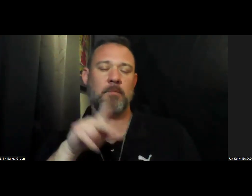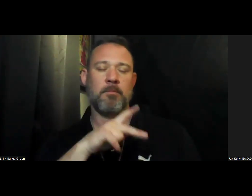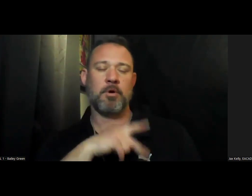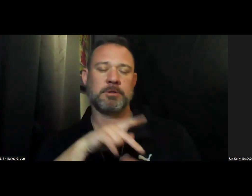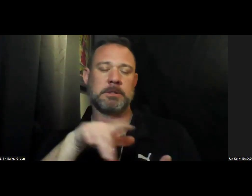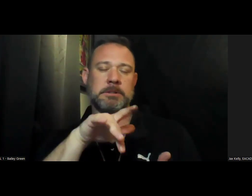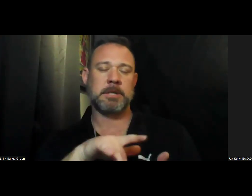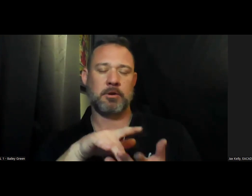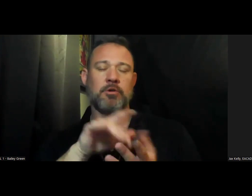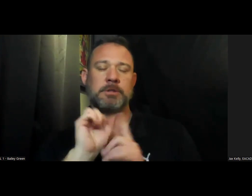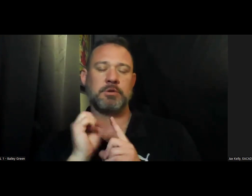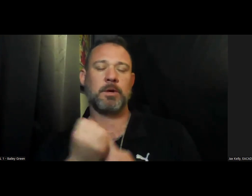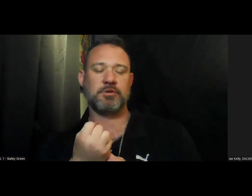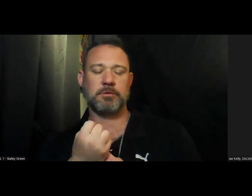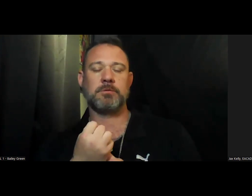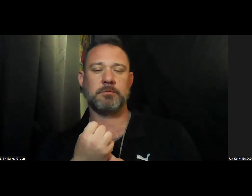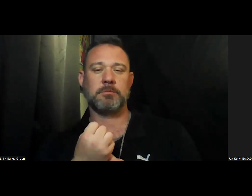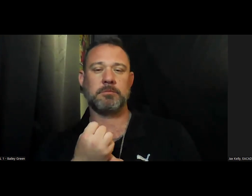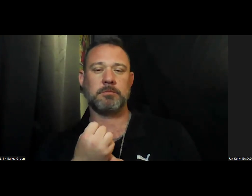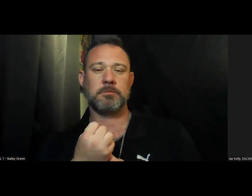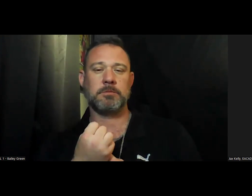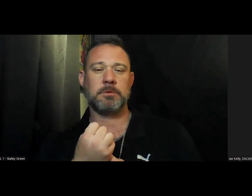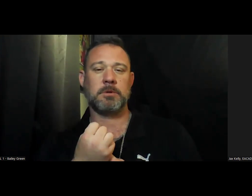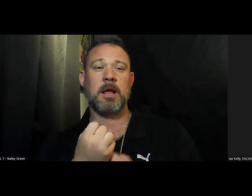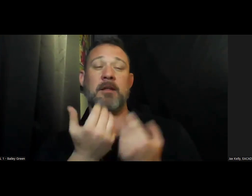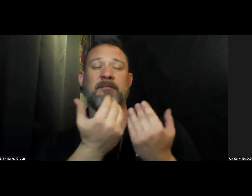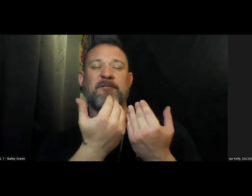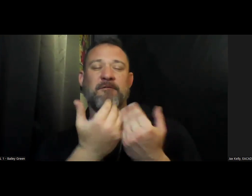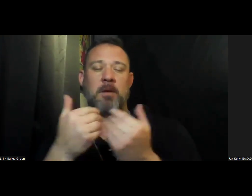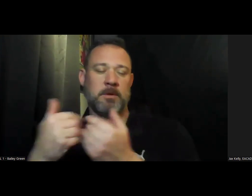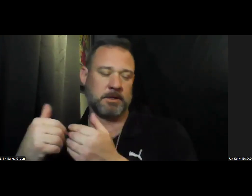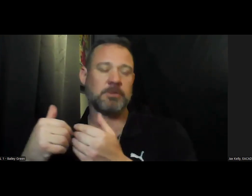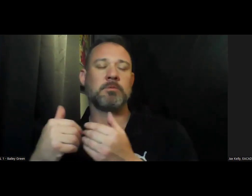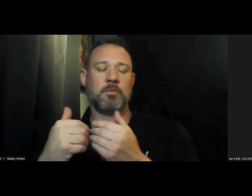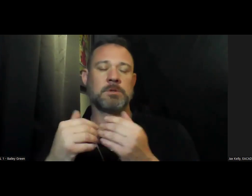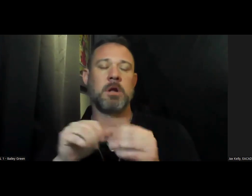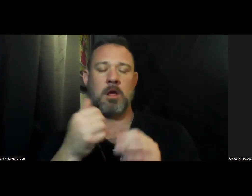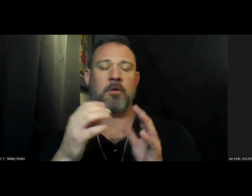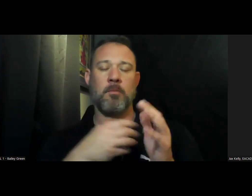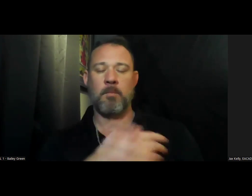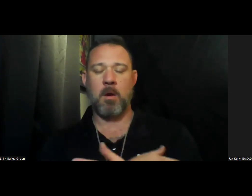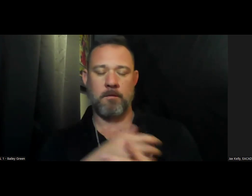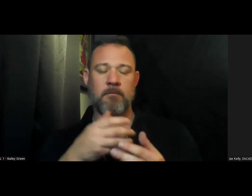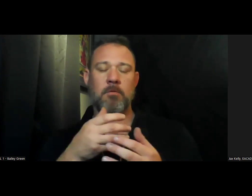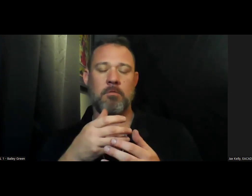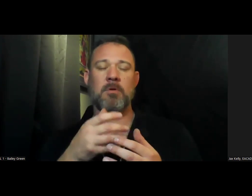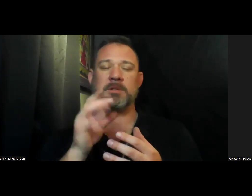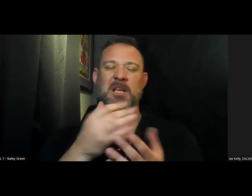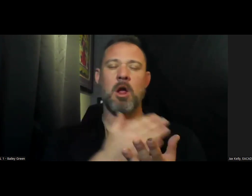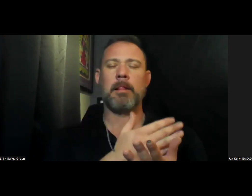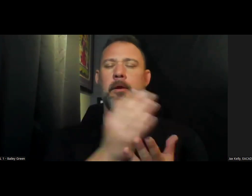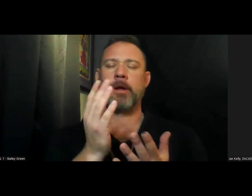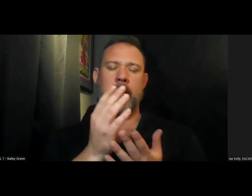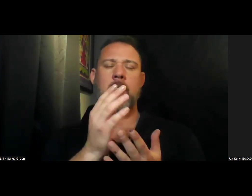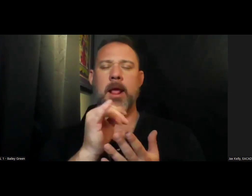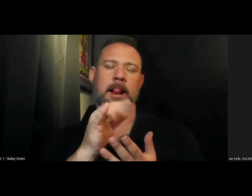settings. And fragmentation was another powerful theme. One participant described a clearinghouse organization that